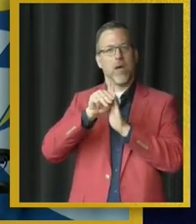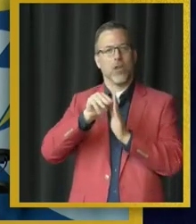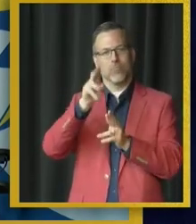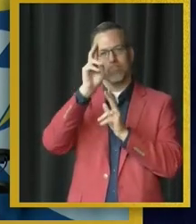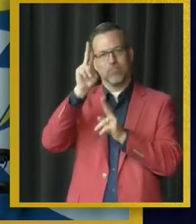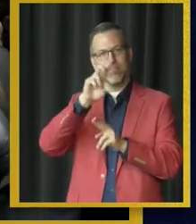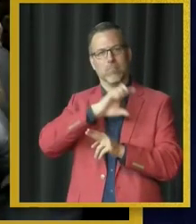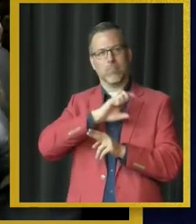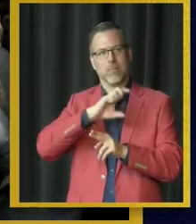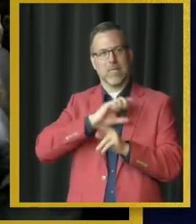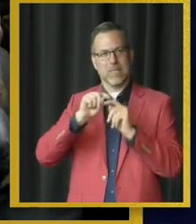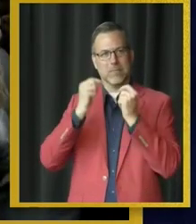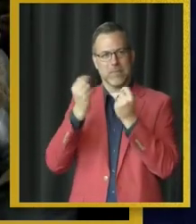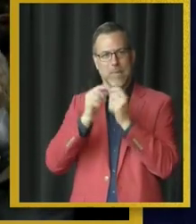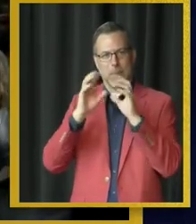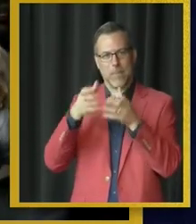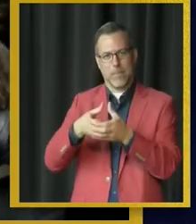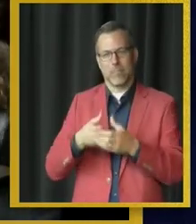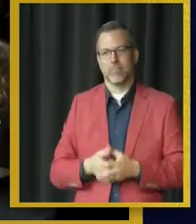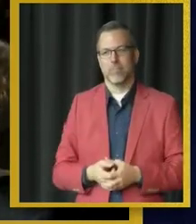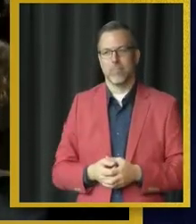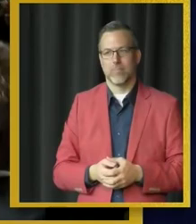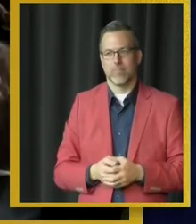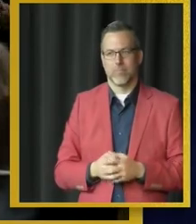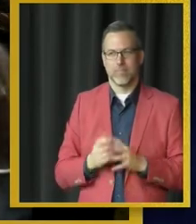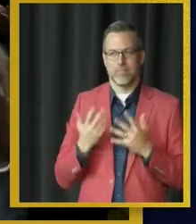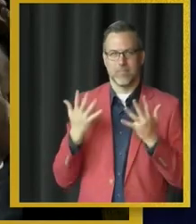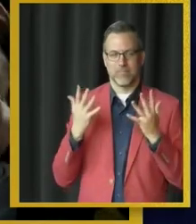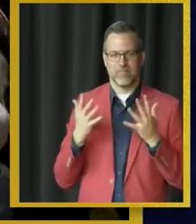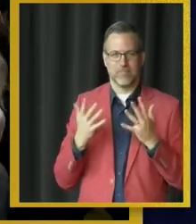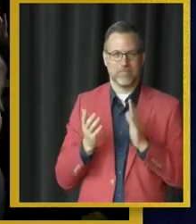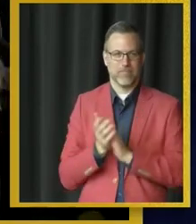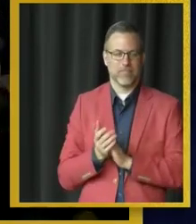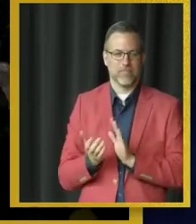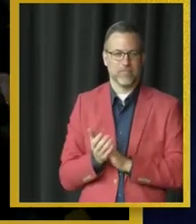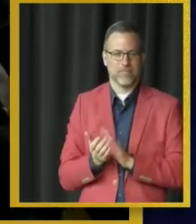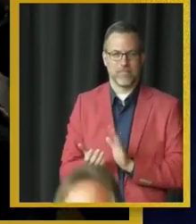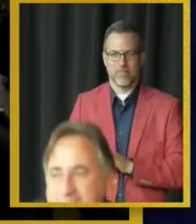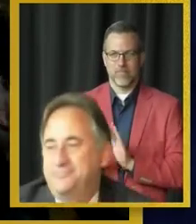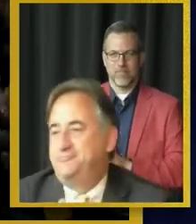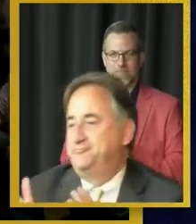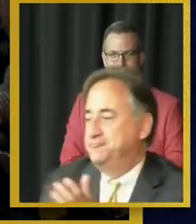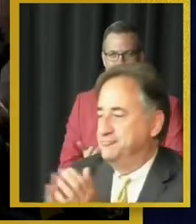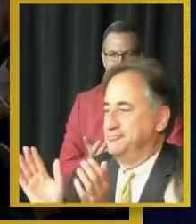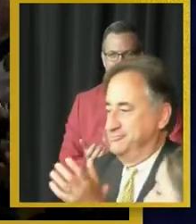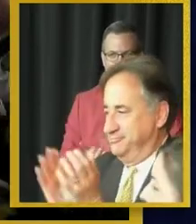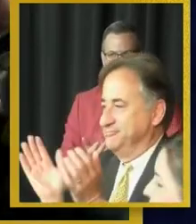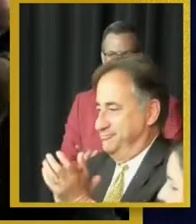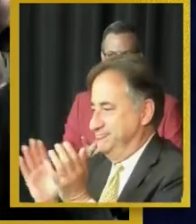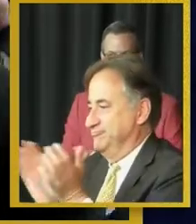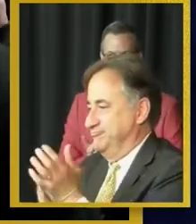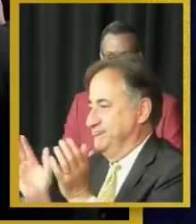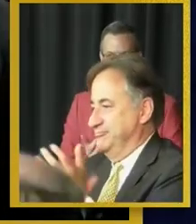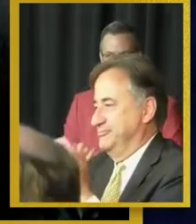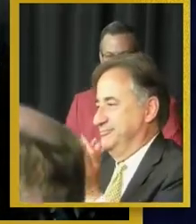just want to thank the chief and our department. Yes.